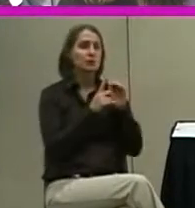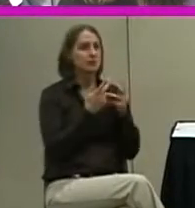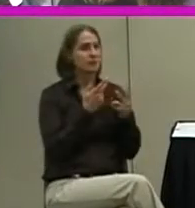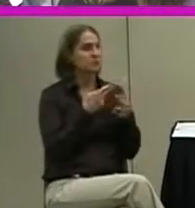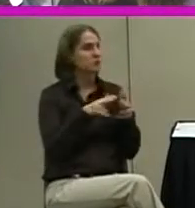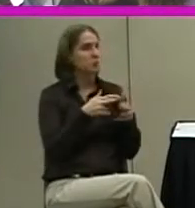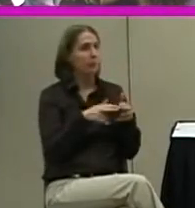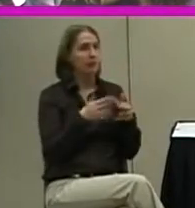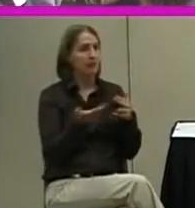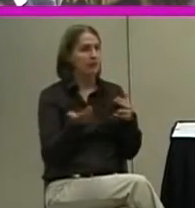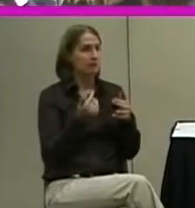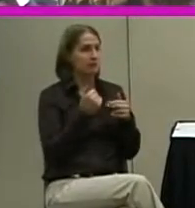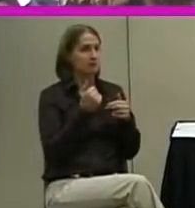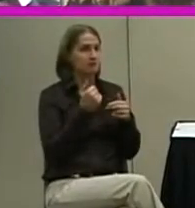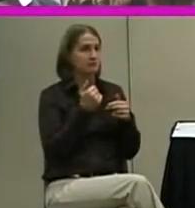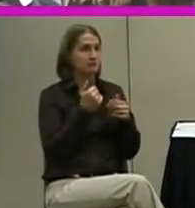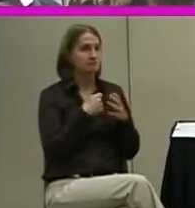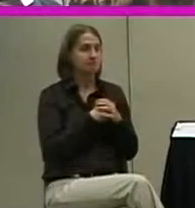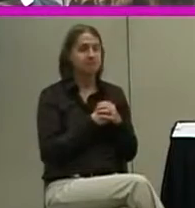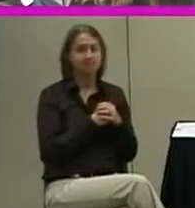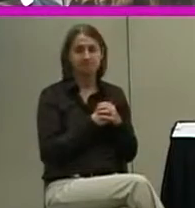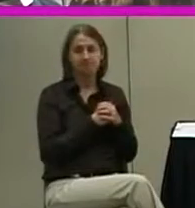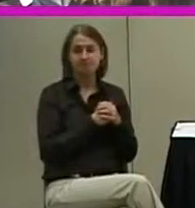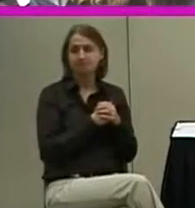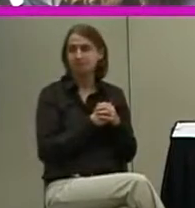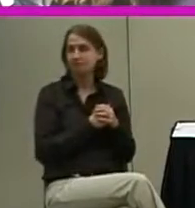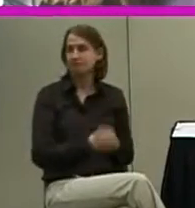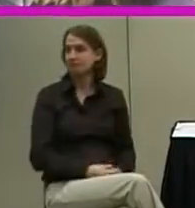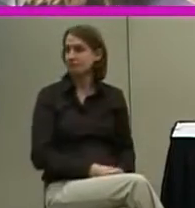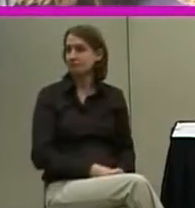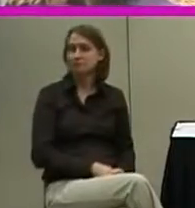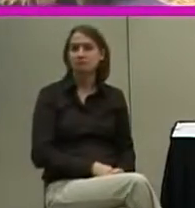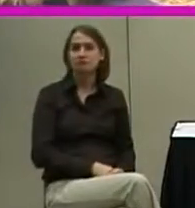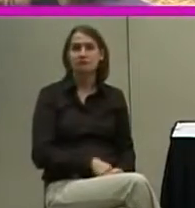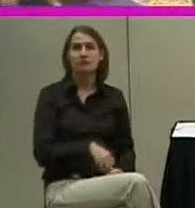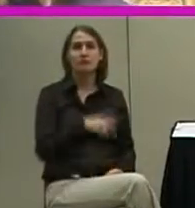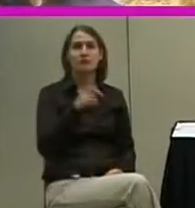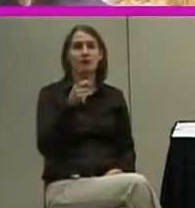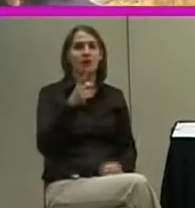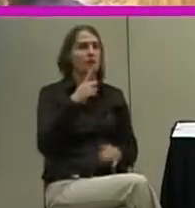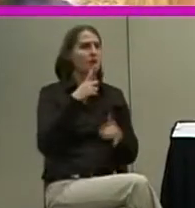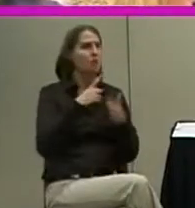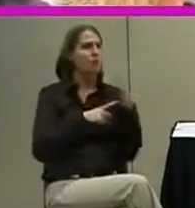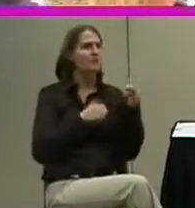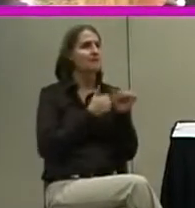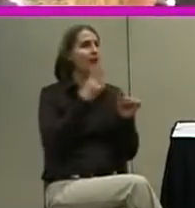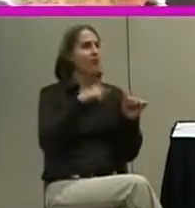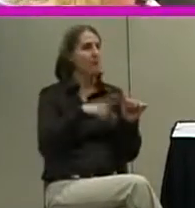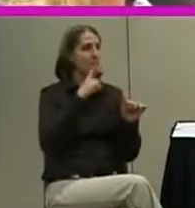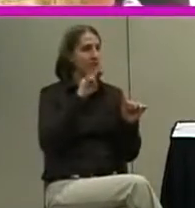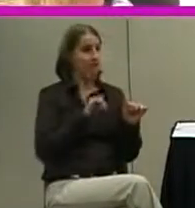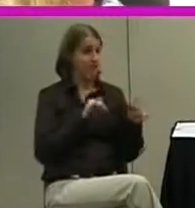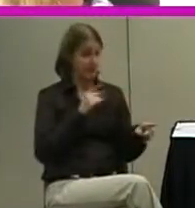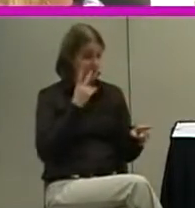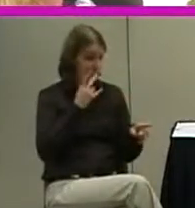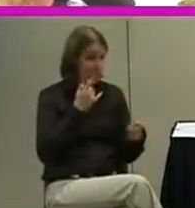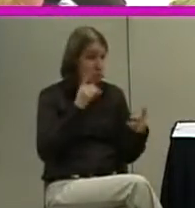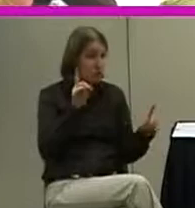We just is in and out, quick things. Yes? What was the follow-up on this, seeing different